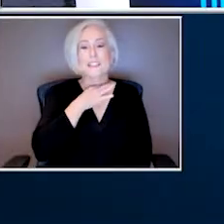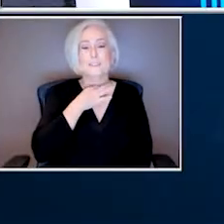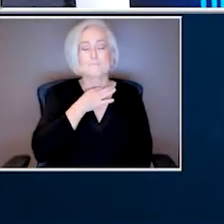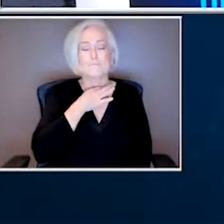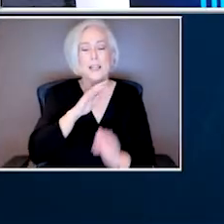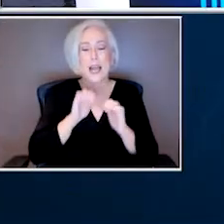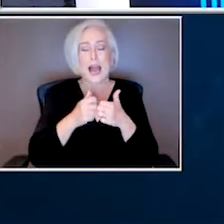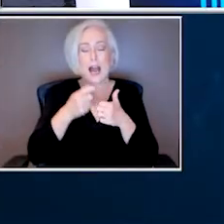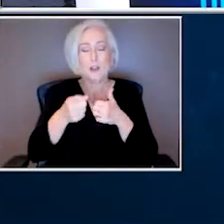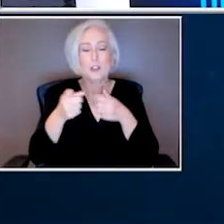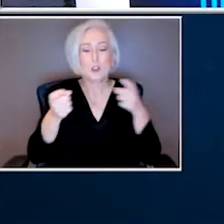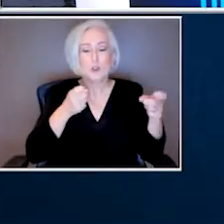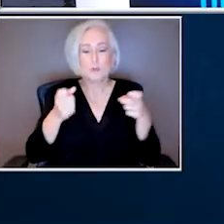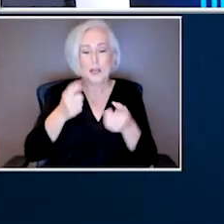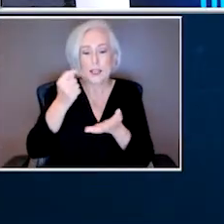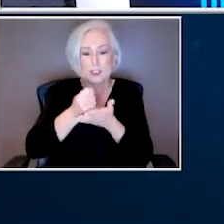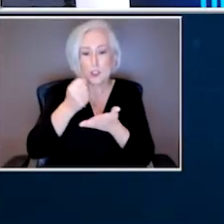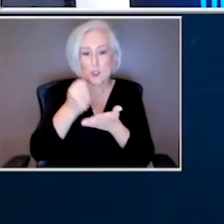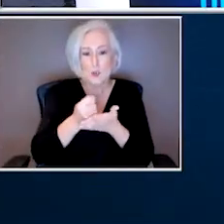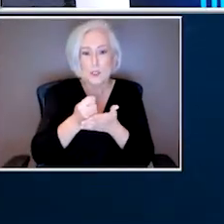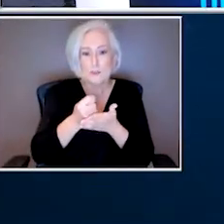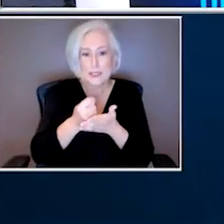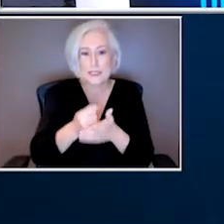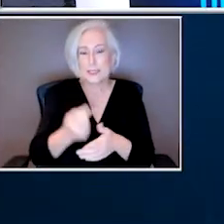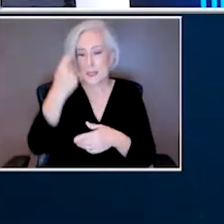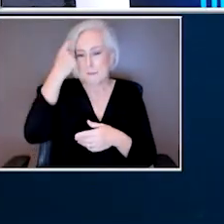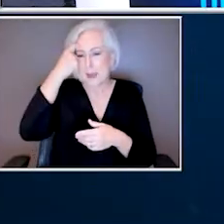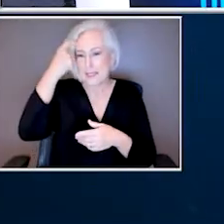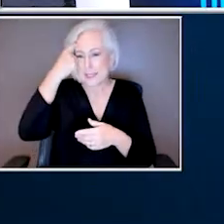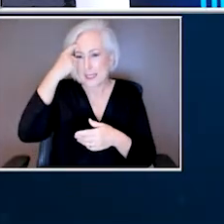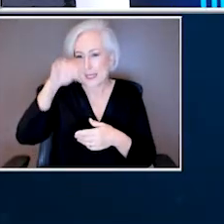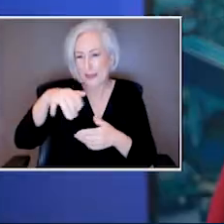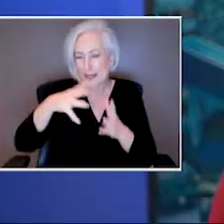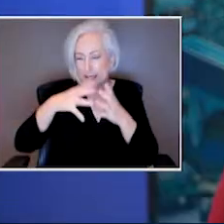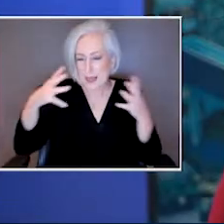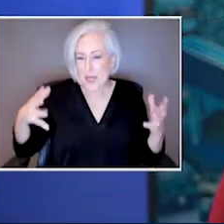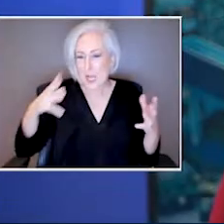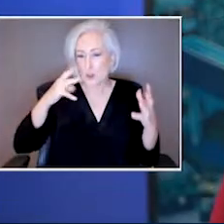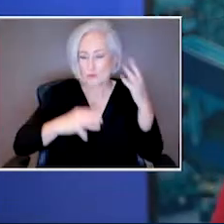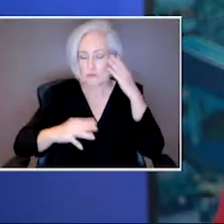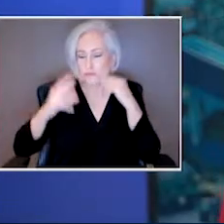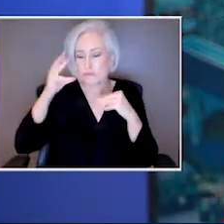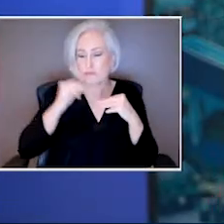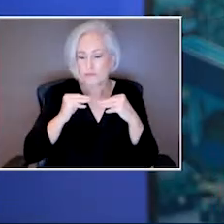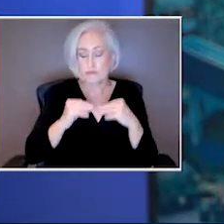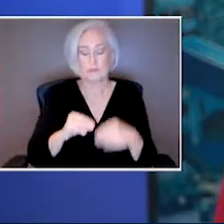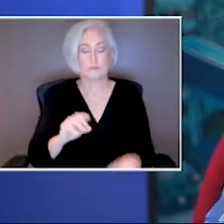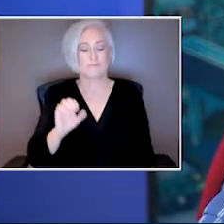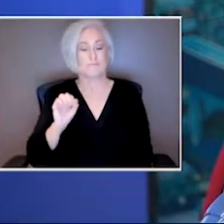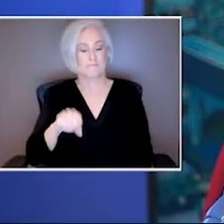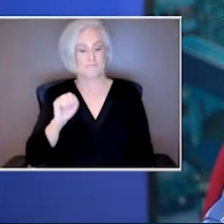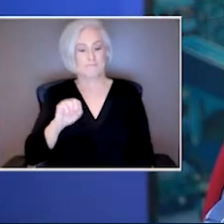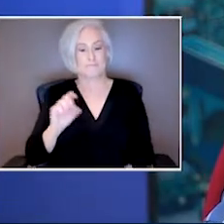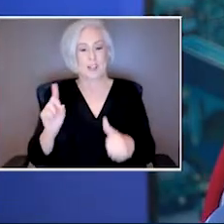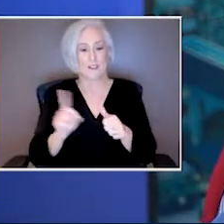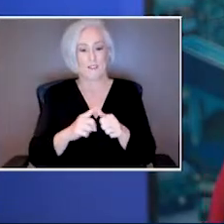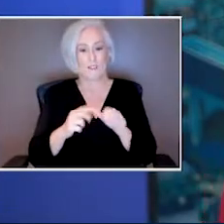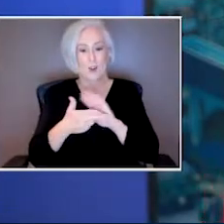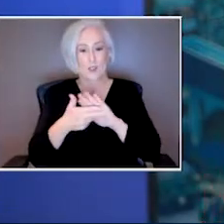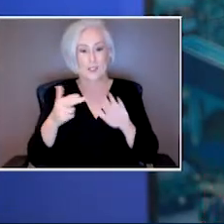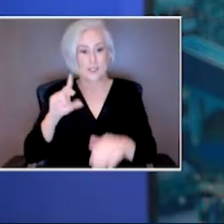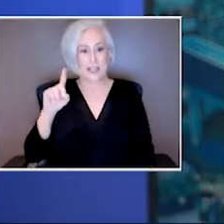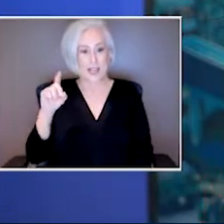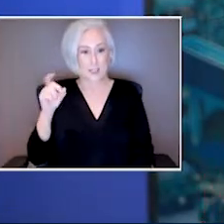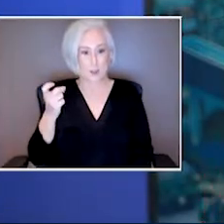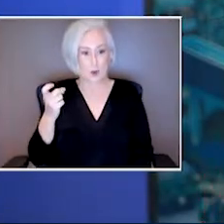the treatment mentally? Because this is a lot to go through. Yeah, I mean, when you're first diagnosed, so Dr. Kilgore was the first doctor I met